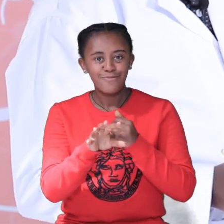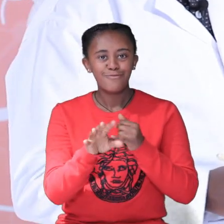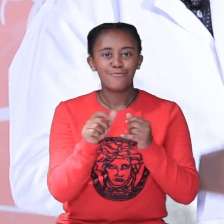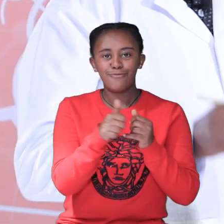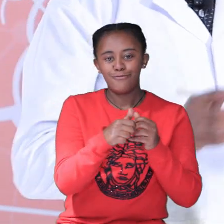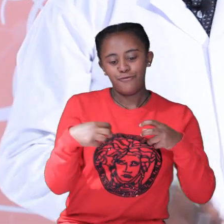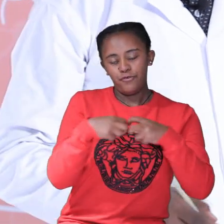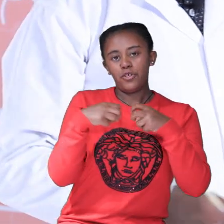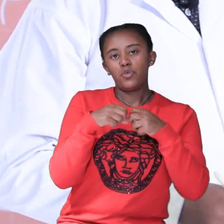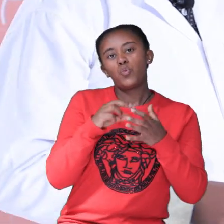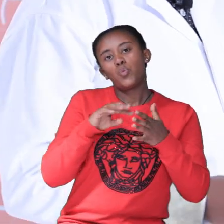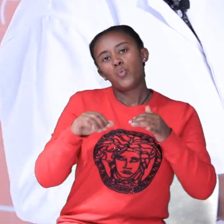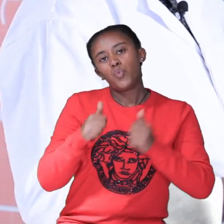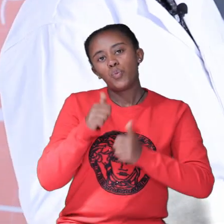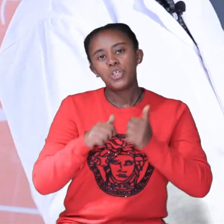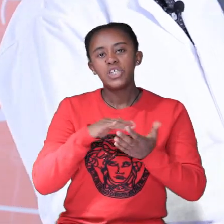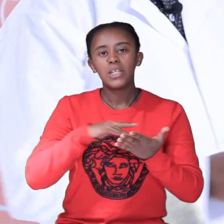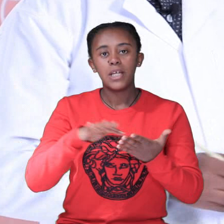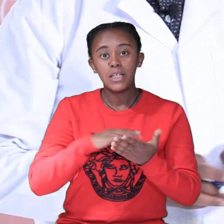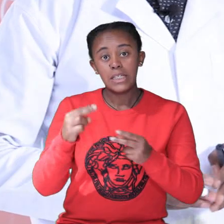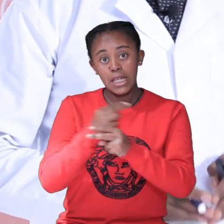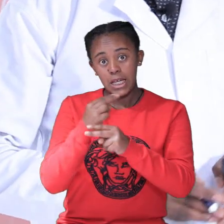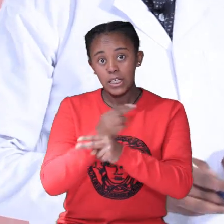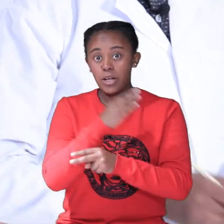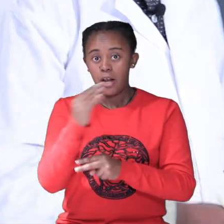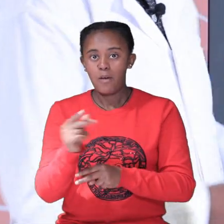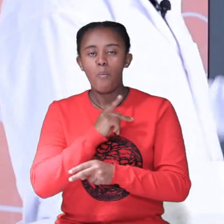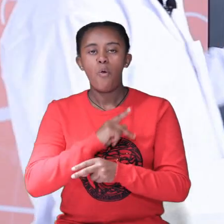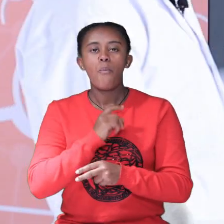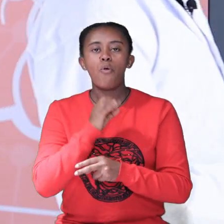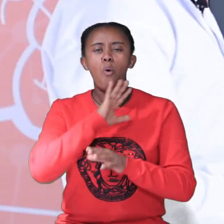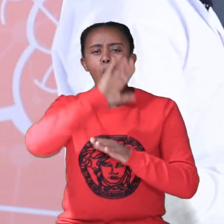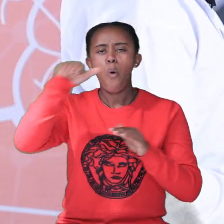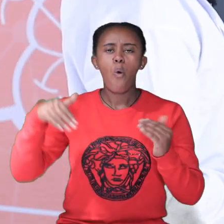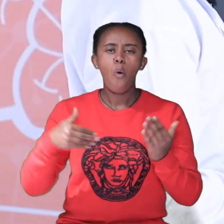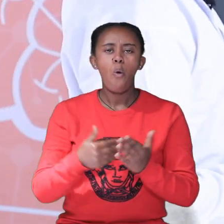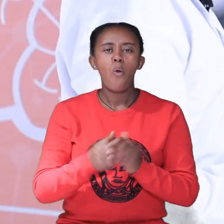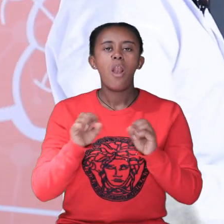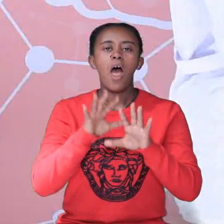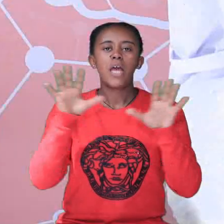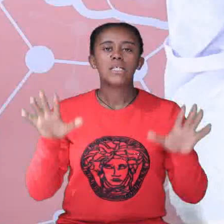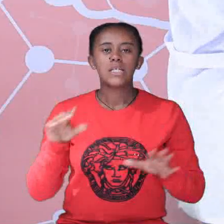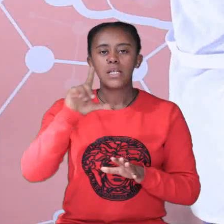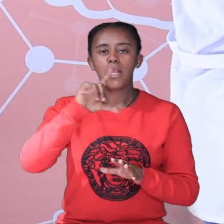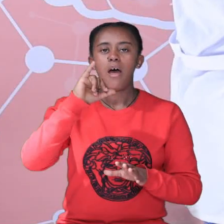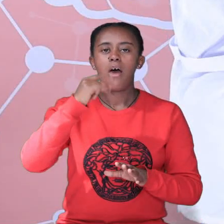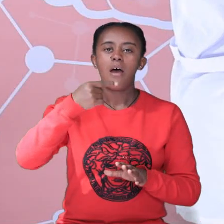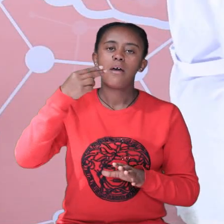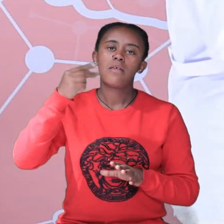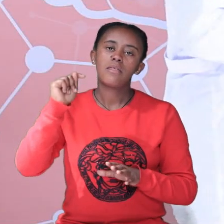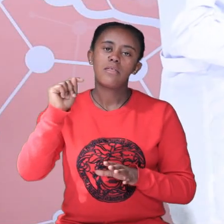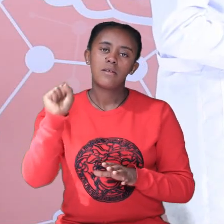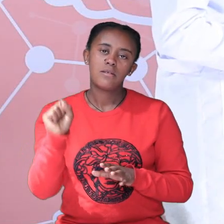physics which studies the nature and property of all lights.